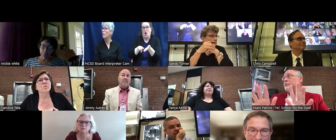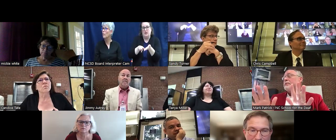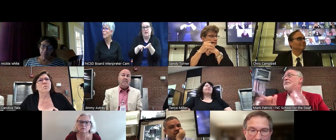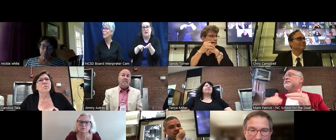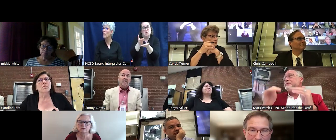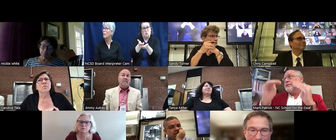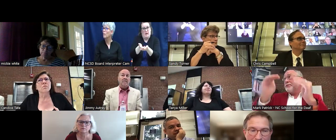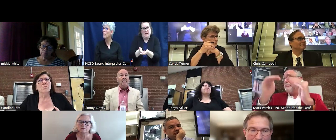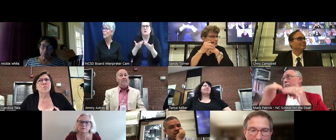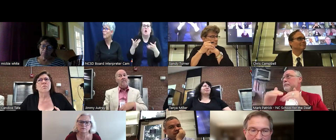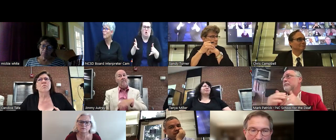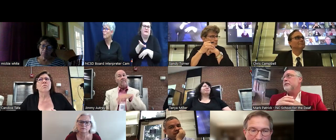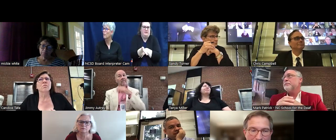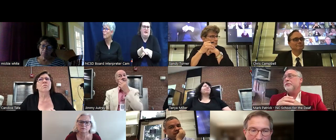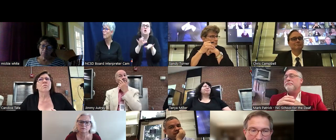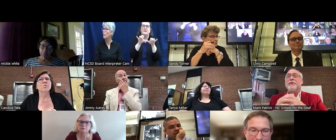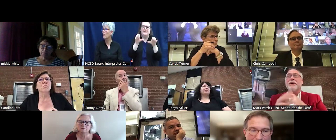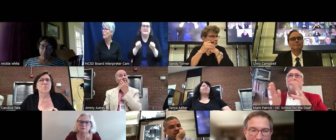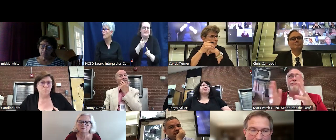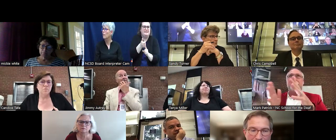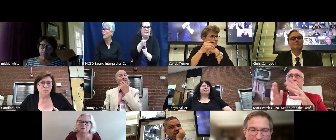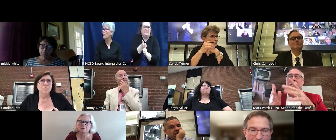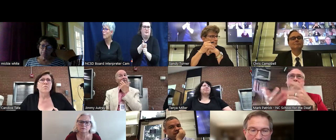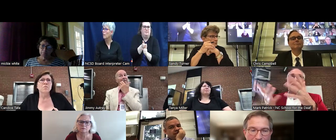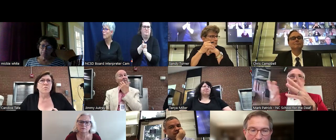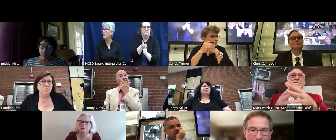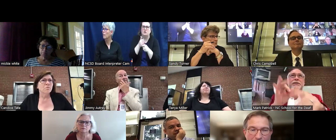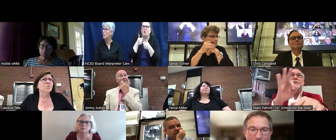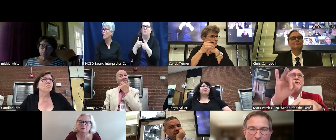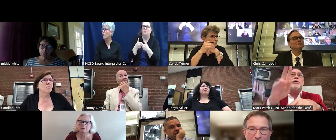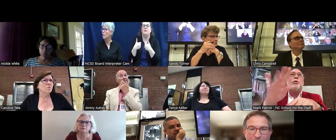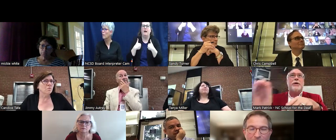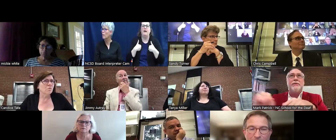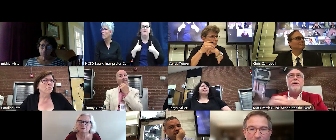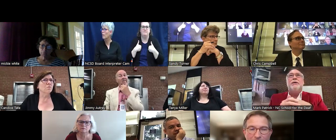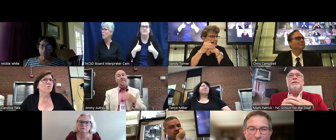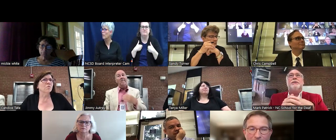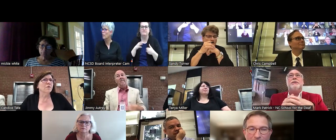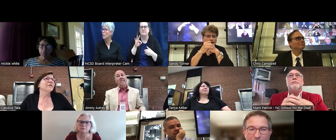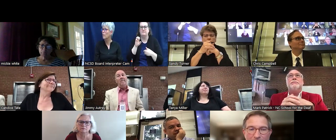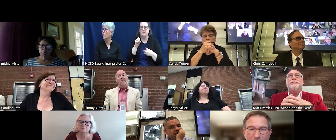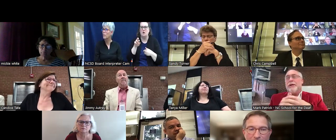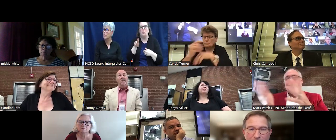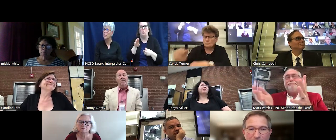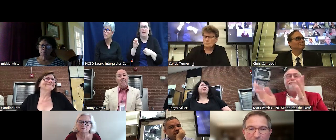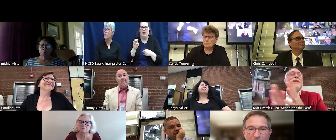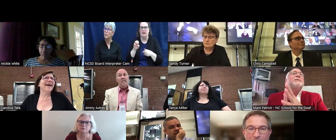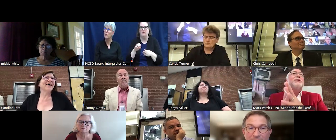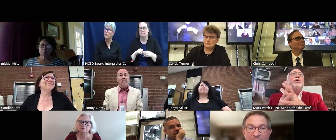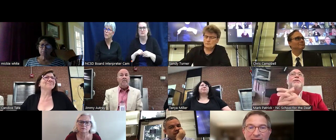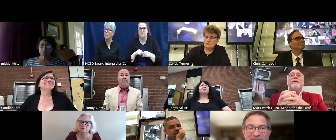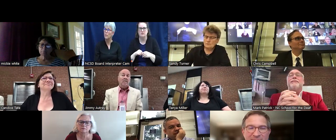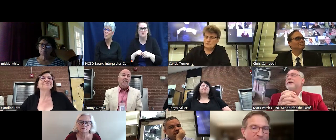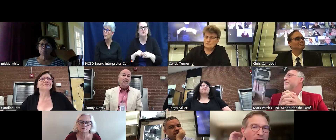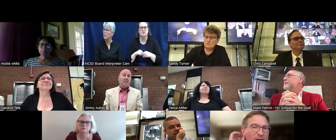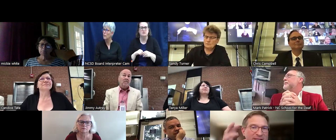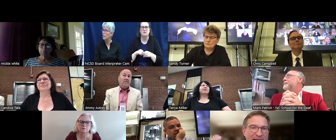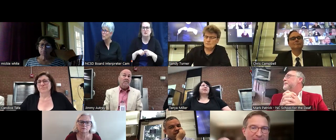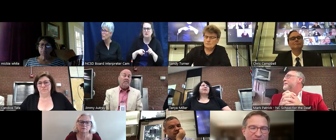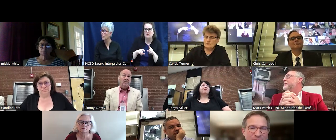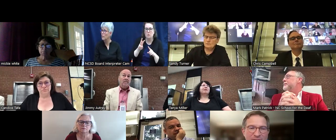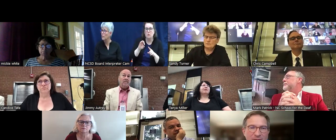there. It's the system. Yeah, it's Fiore. Yeah. So- And it has an